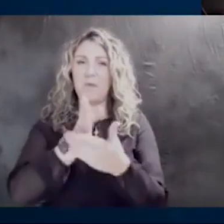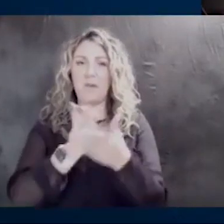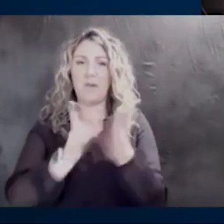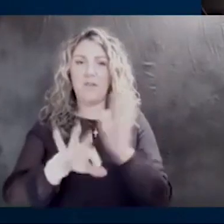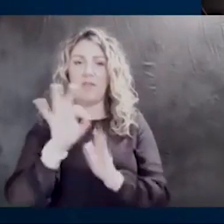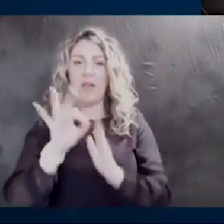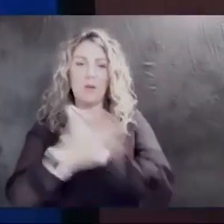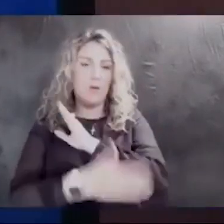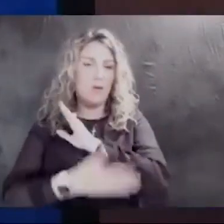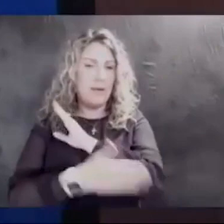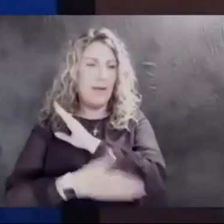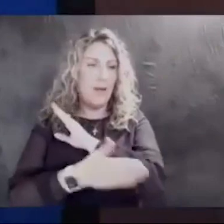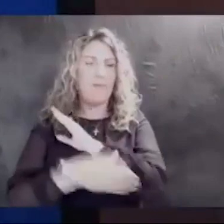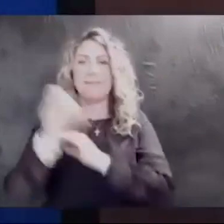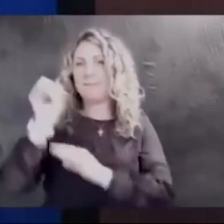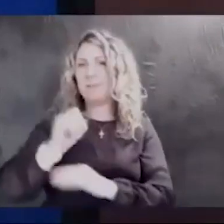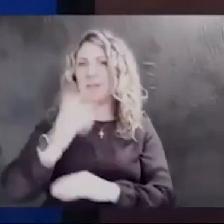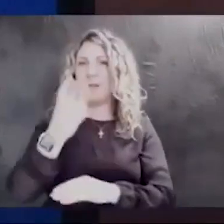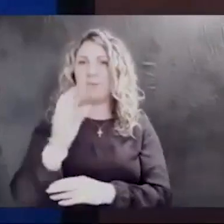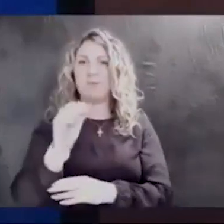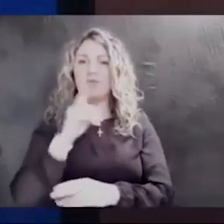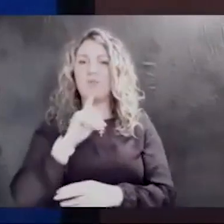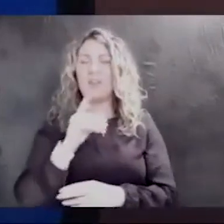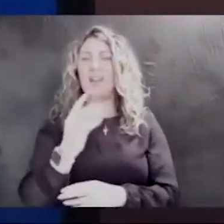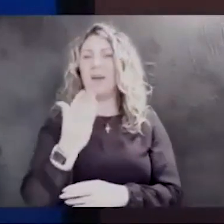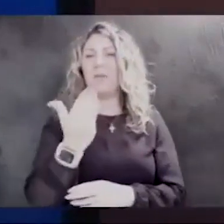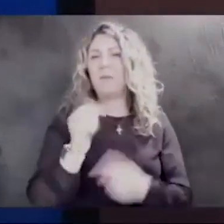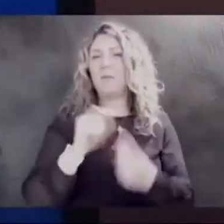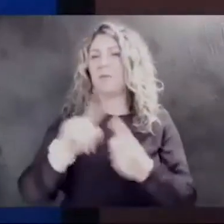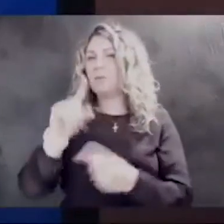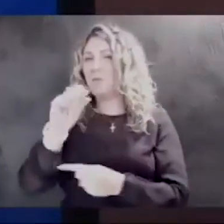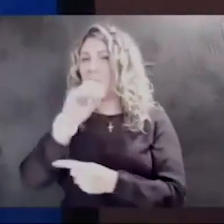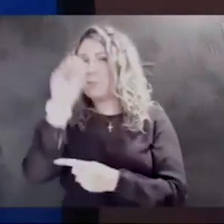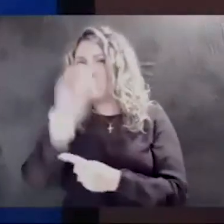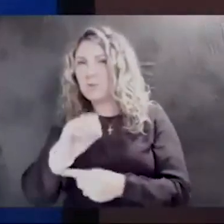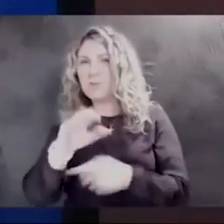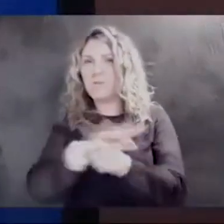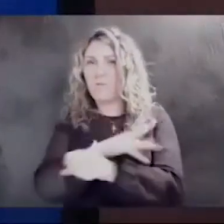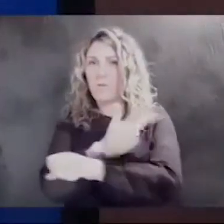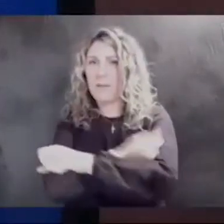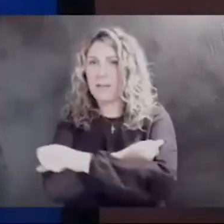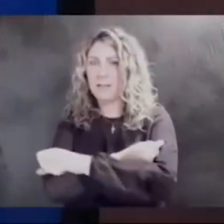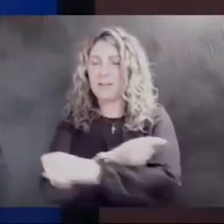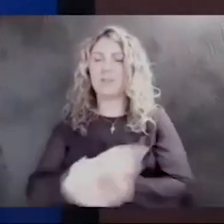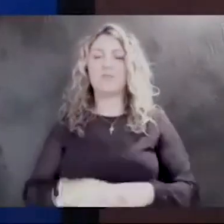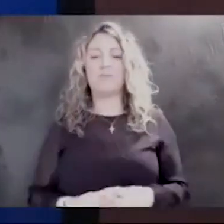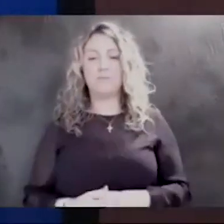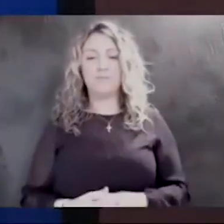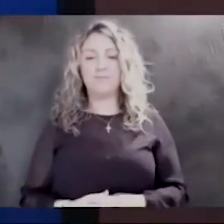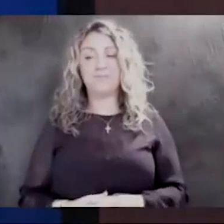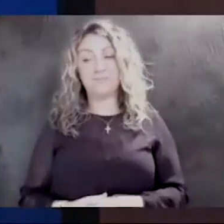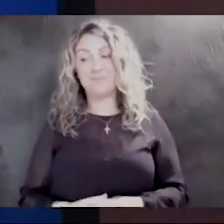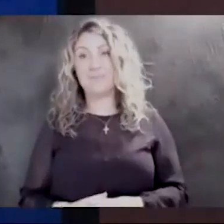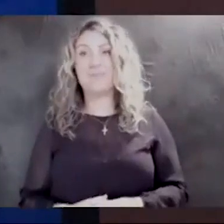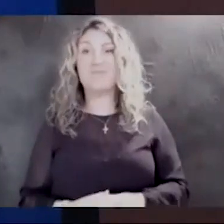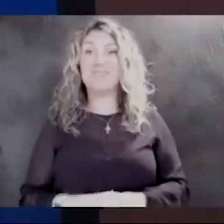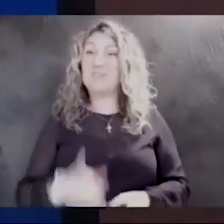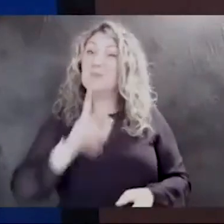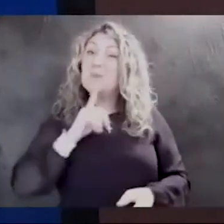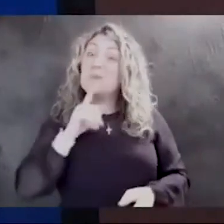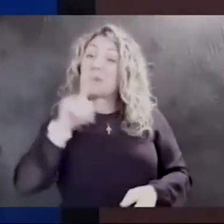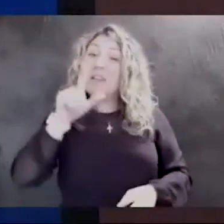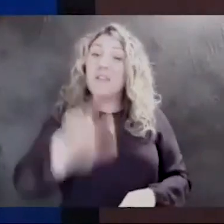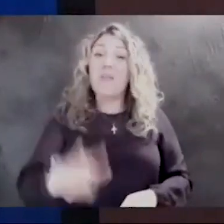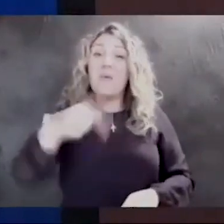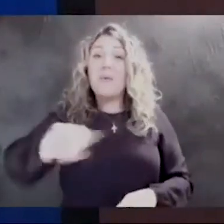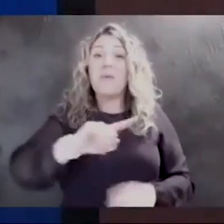Missouri that are in the 15 to 20% range for full vaccination. So, Yeah, it's really low in some of those counties, which is why